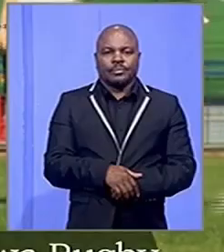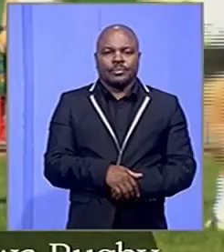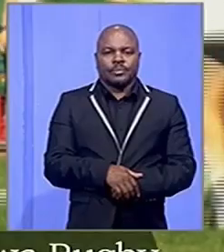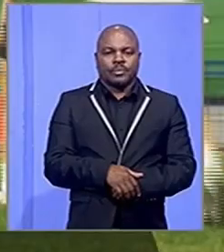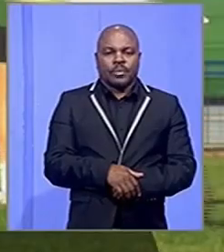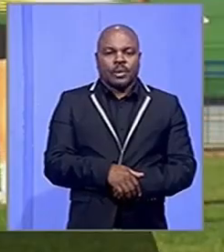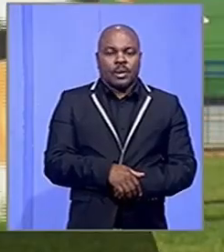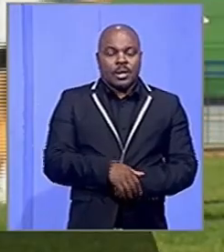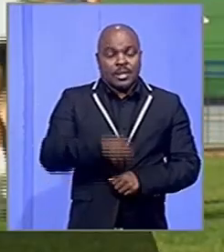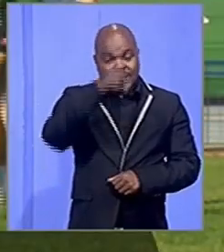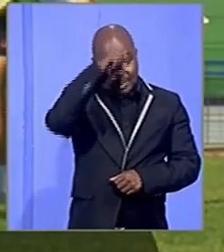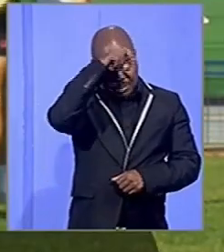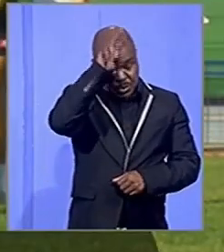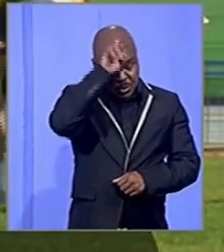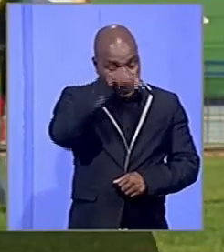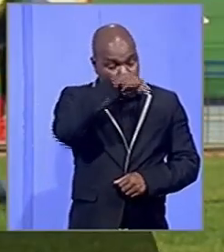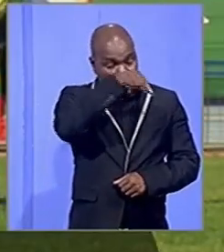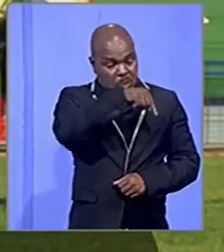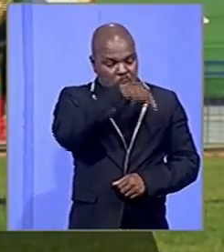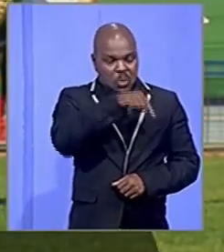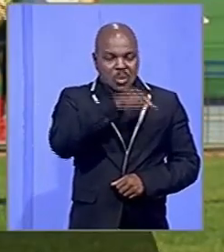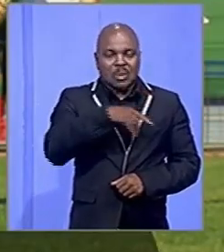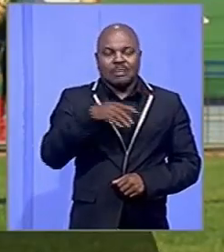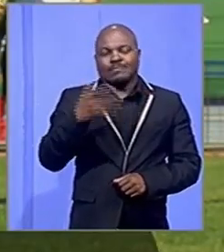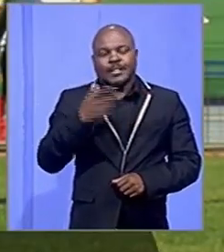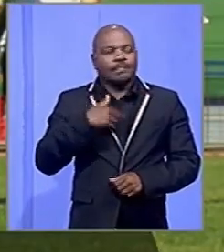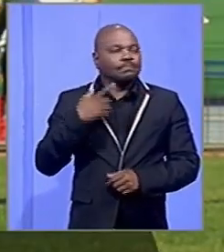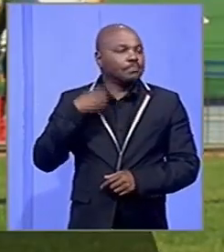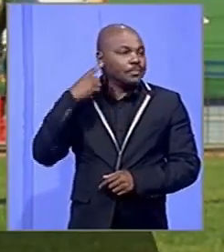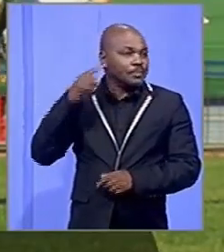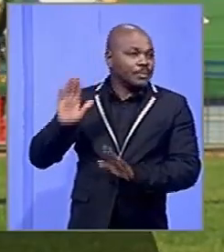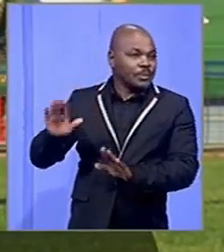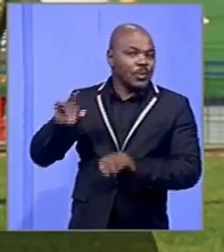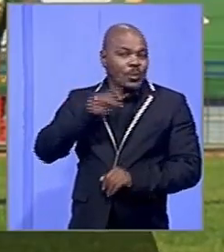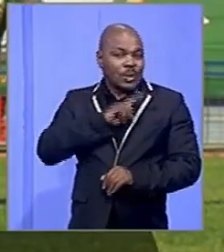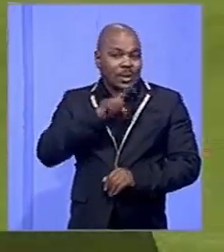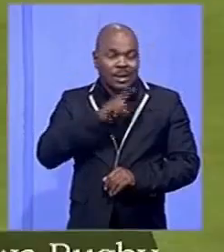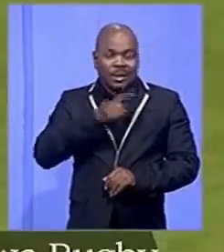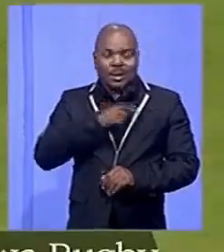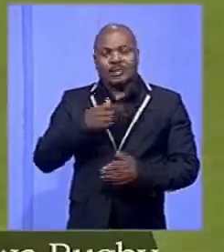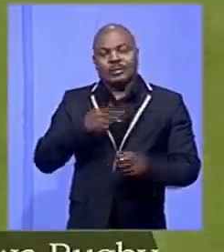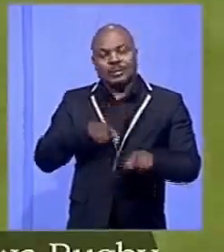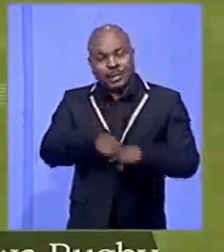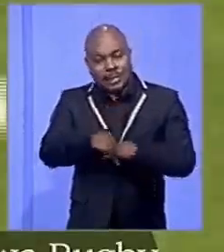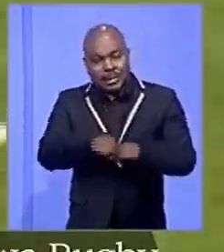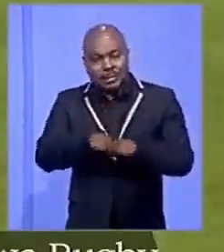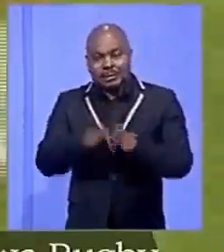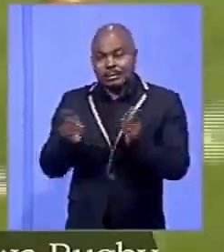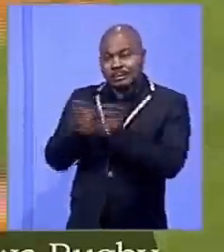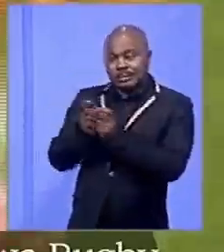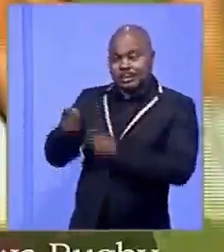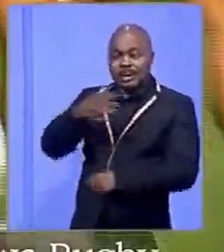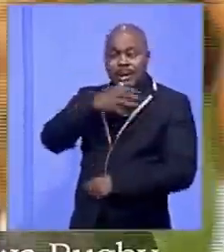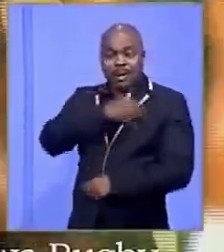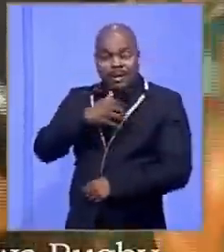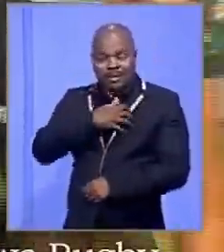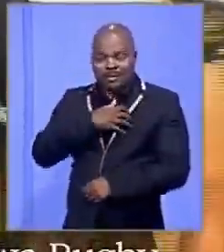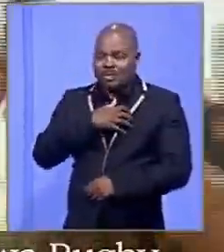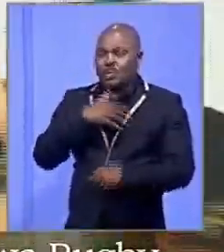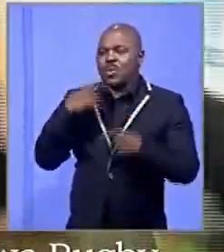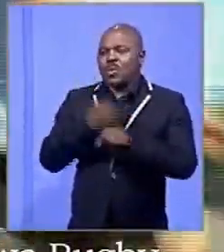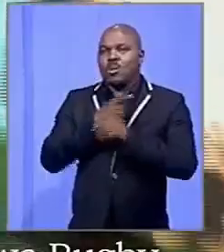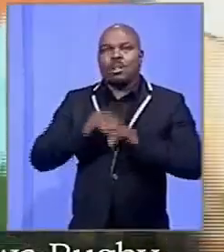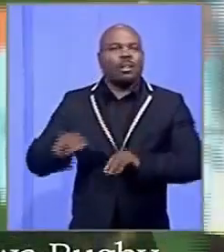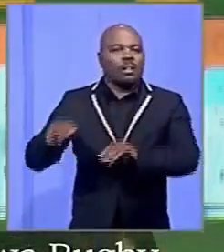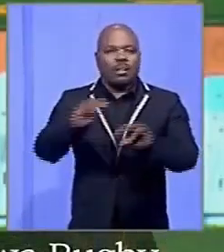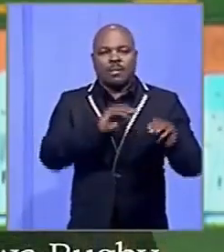Setlhopha sa diboke sentse se ikgatolositse drama e ka gale e tlisiwang ke metshameko wa teko kgatlhanong le Ireland. Setlhopha se